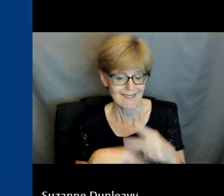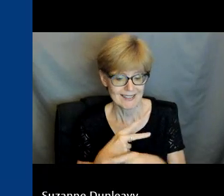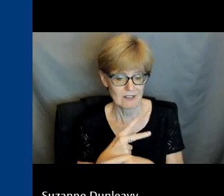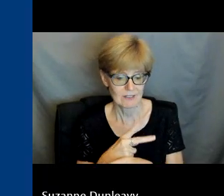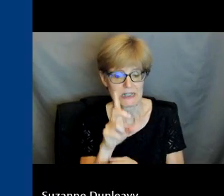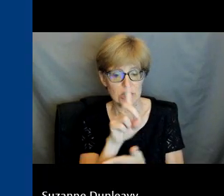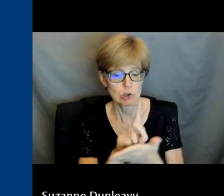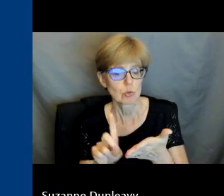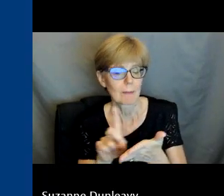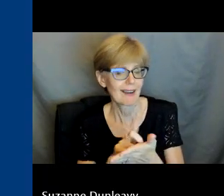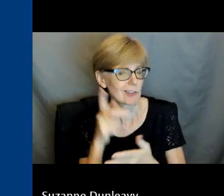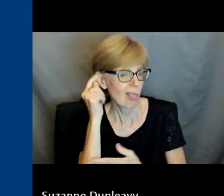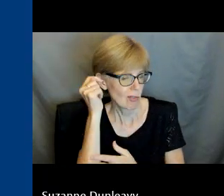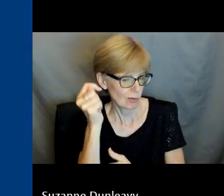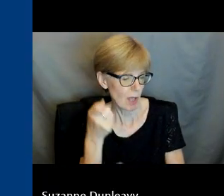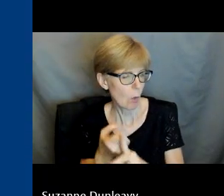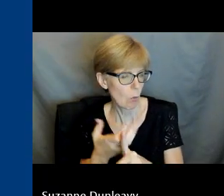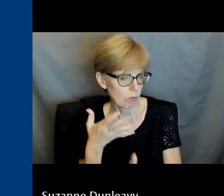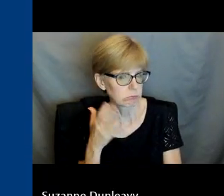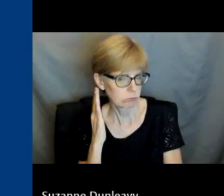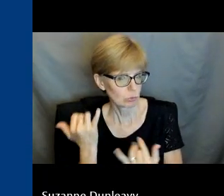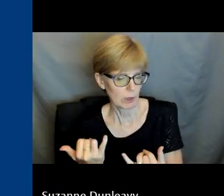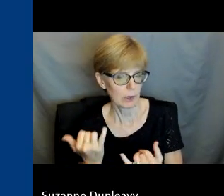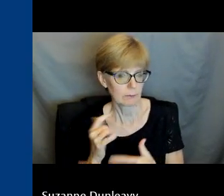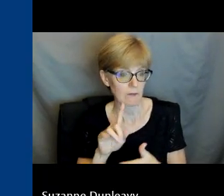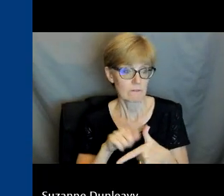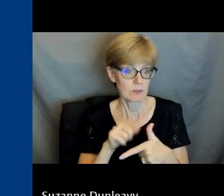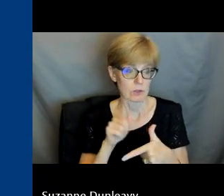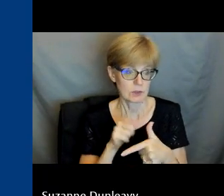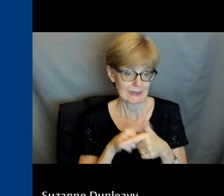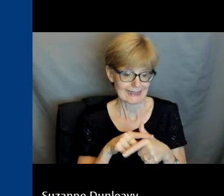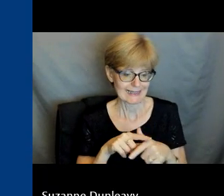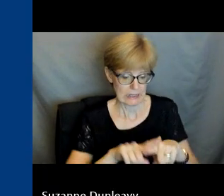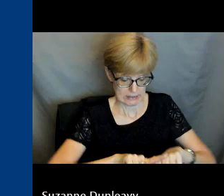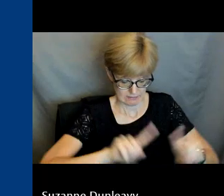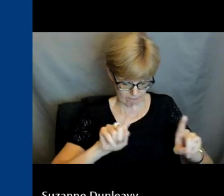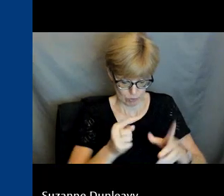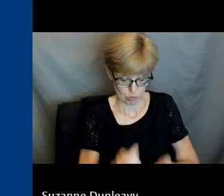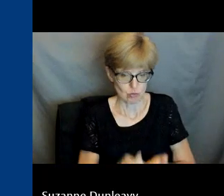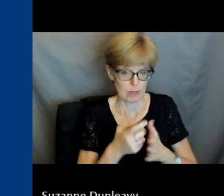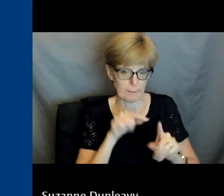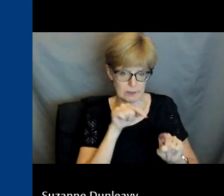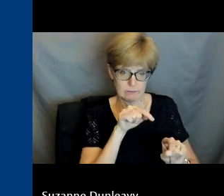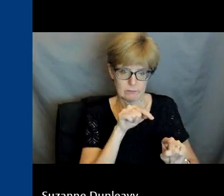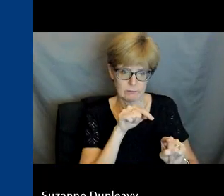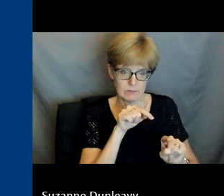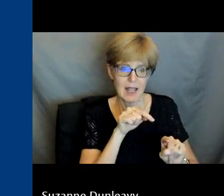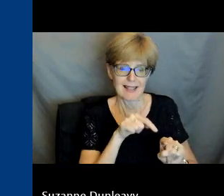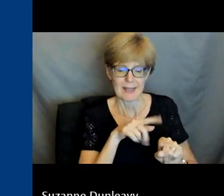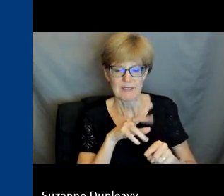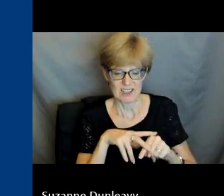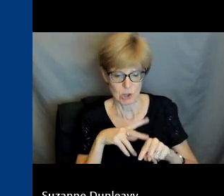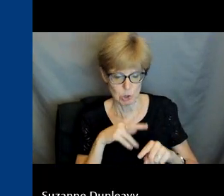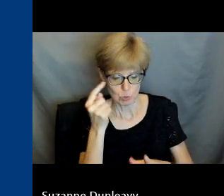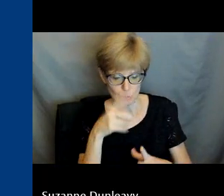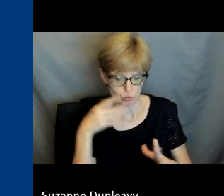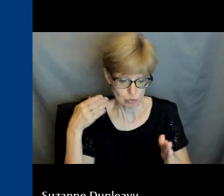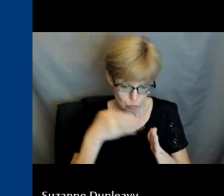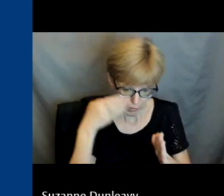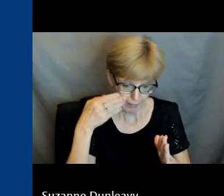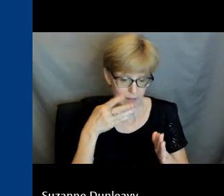to be talking about today. The first is disparate treatment. So that's treatment that directly discriminates against a member of a